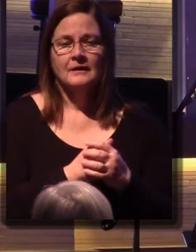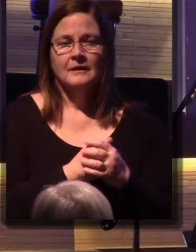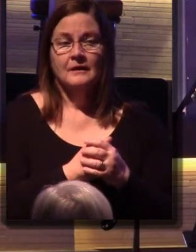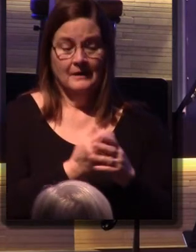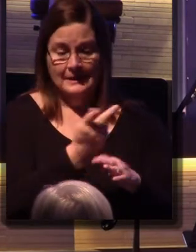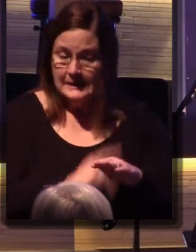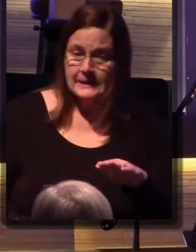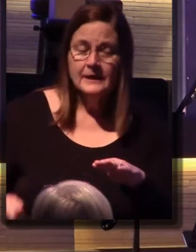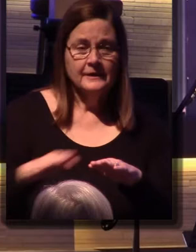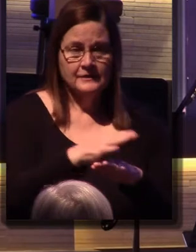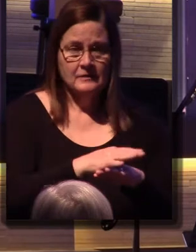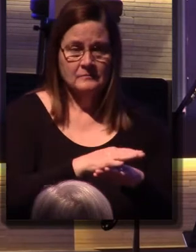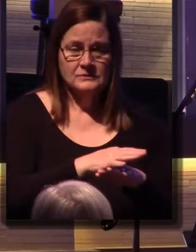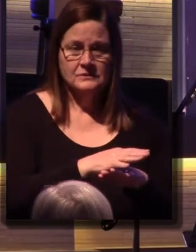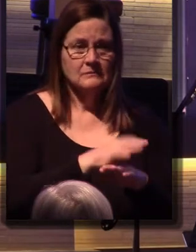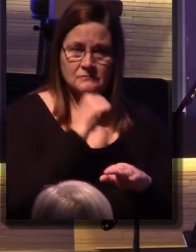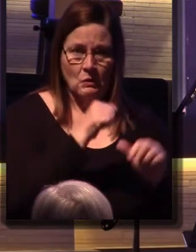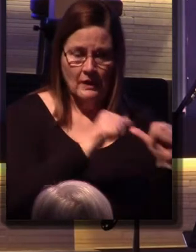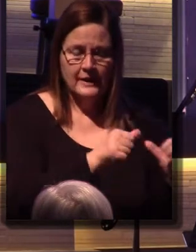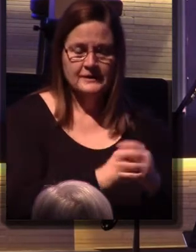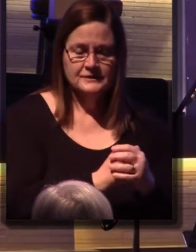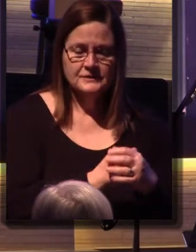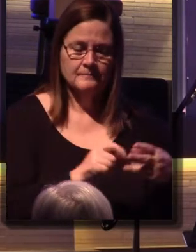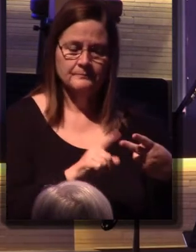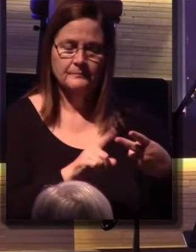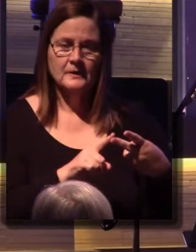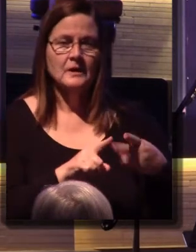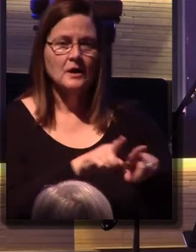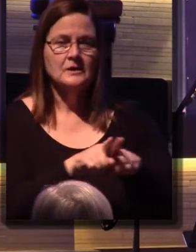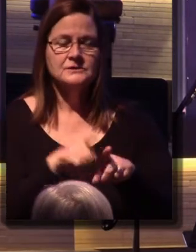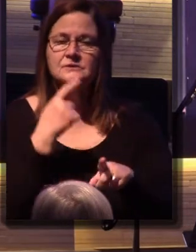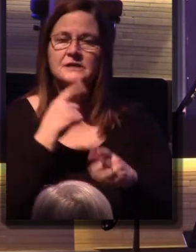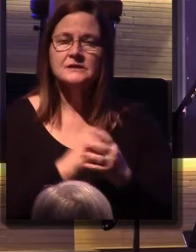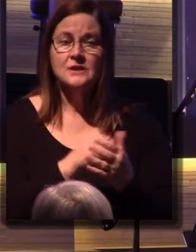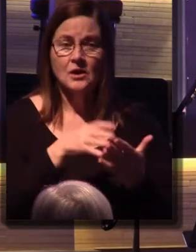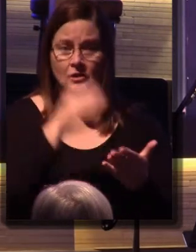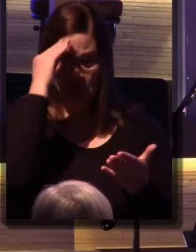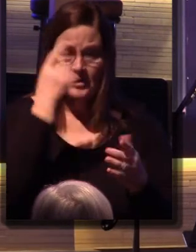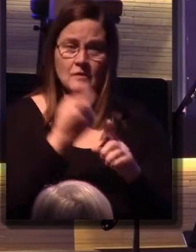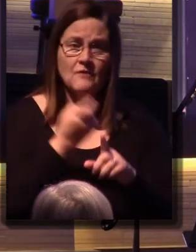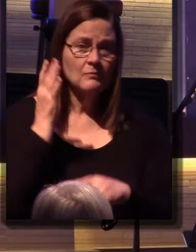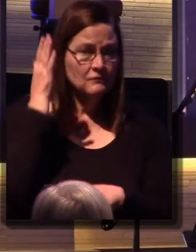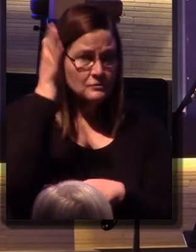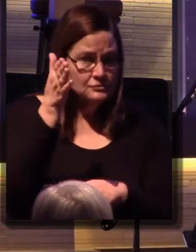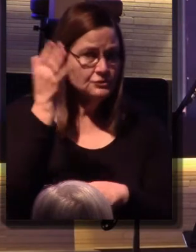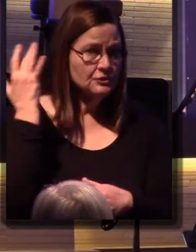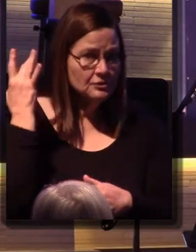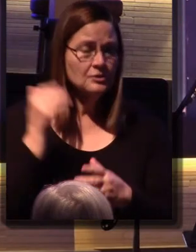that kingdoms don't last, he tells us in Isaiah chapter 14, he says, learn from the